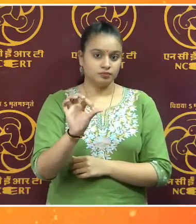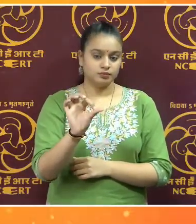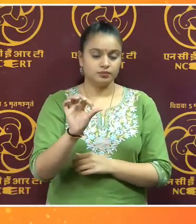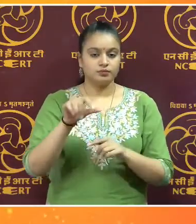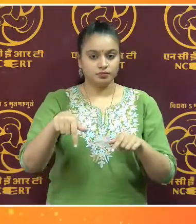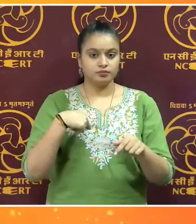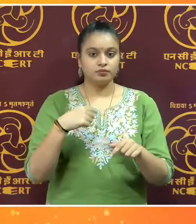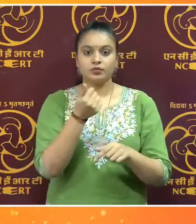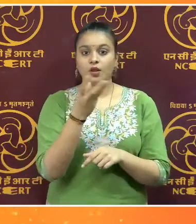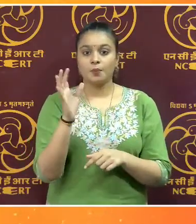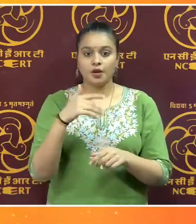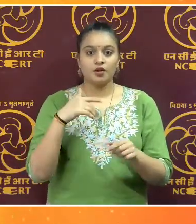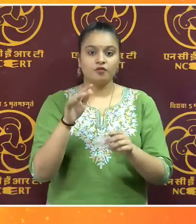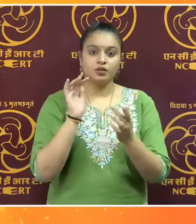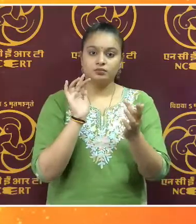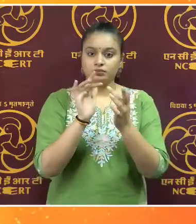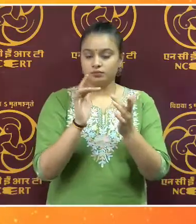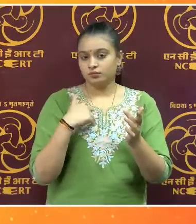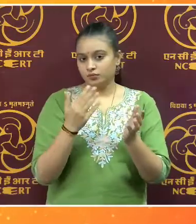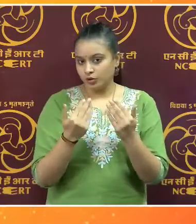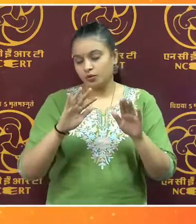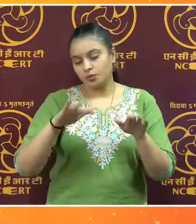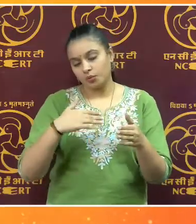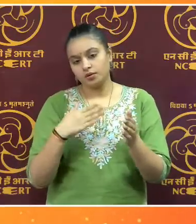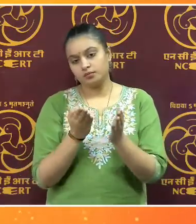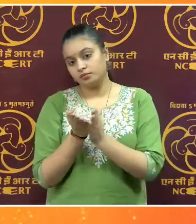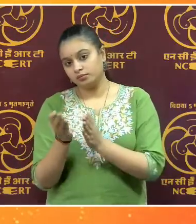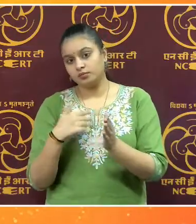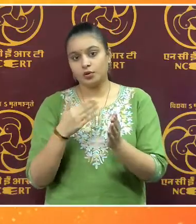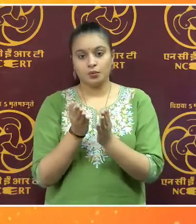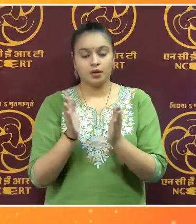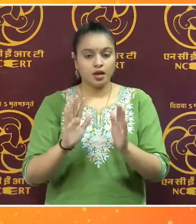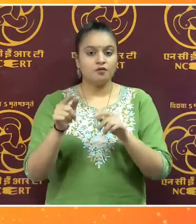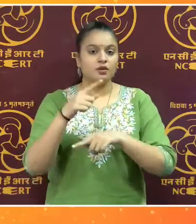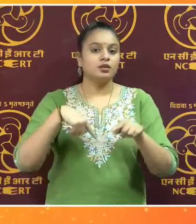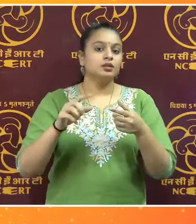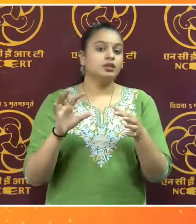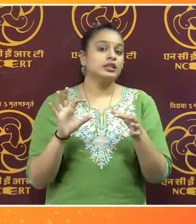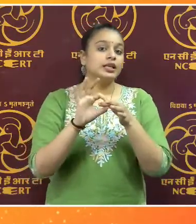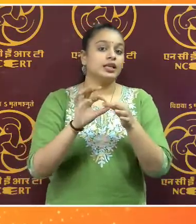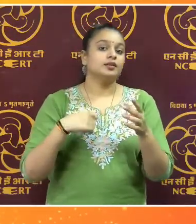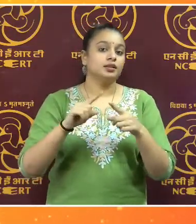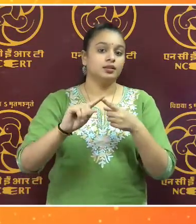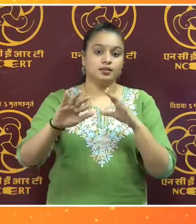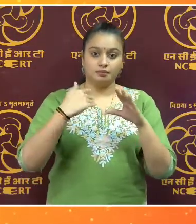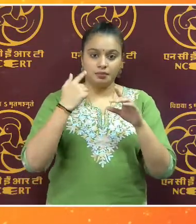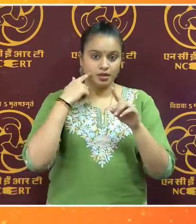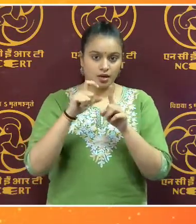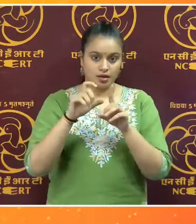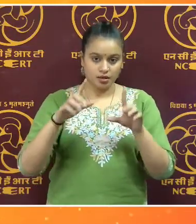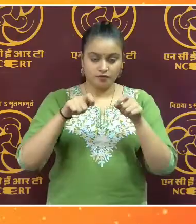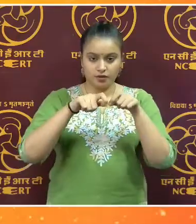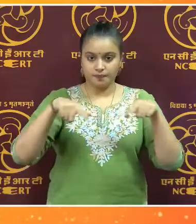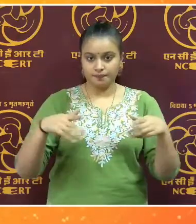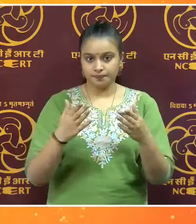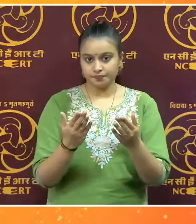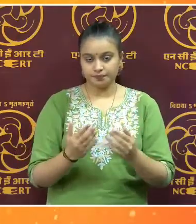8800440559. This is a number where you can call us, and apart from that we also do have a dedicated email ID. It is